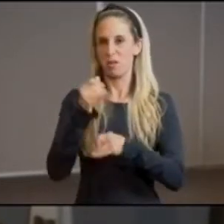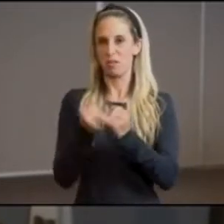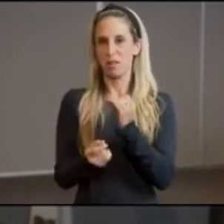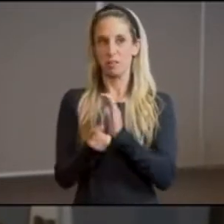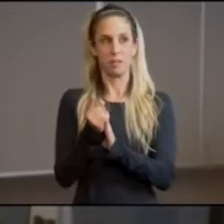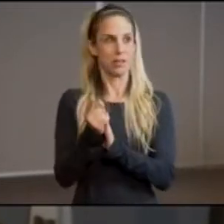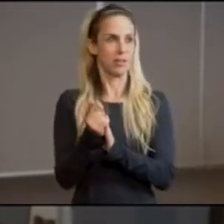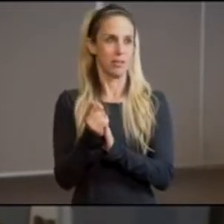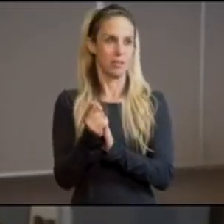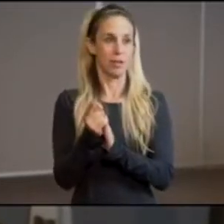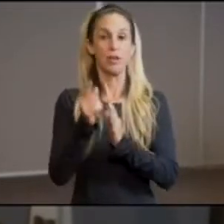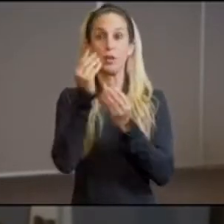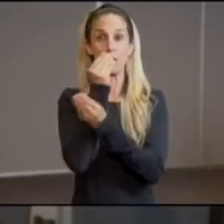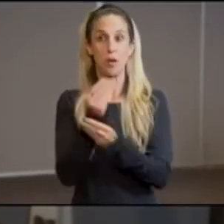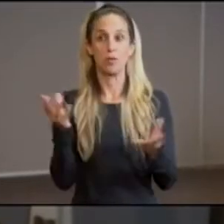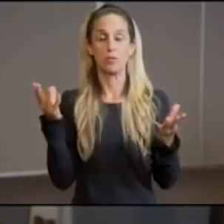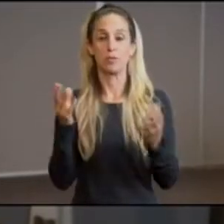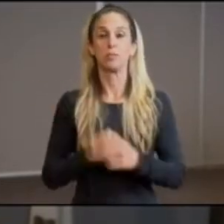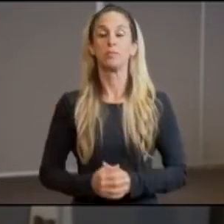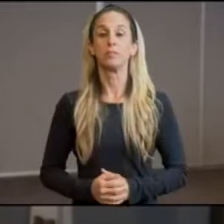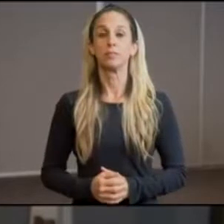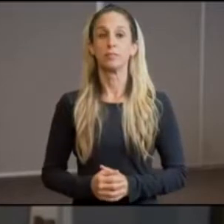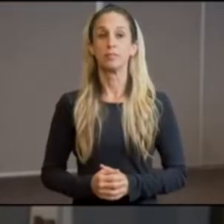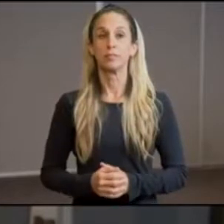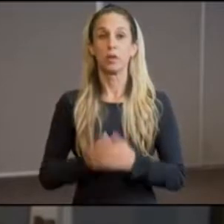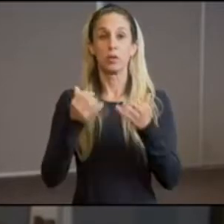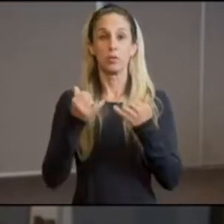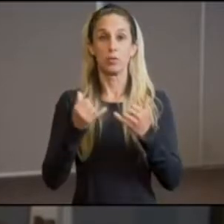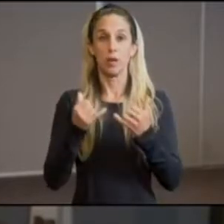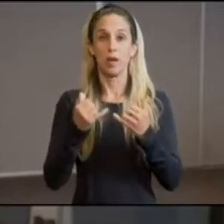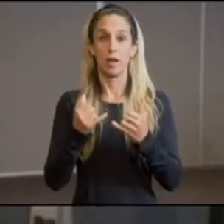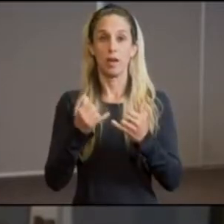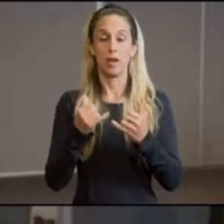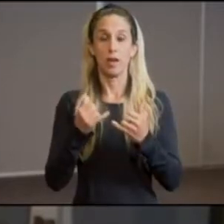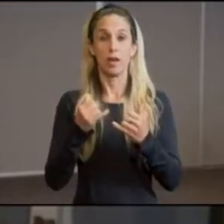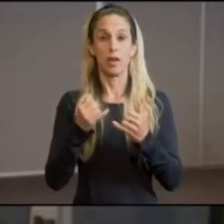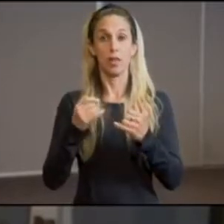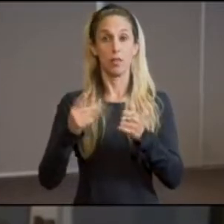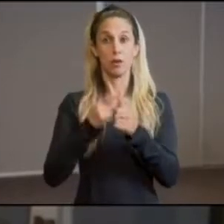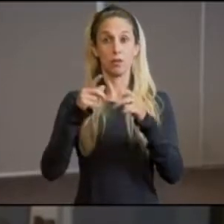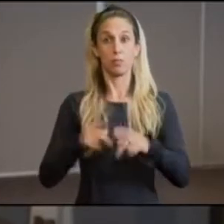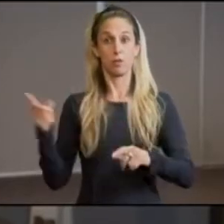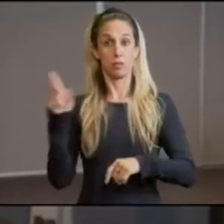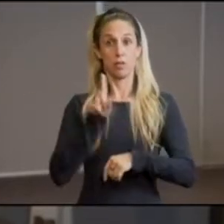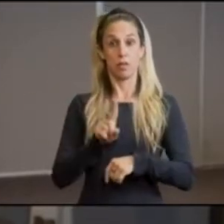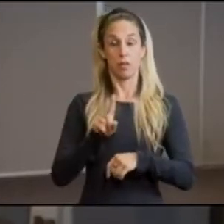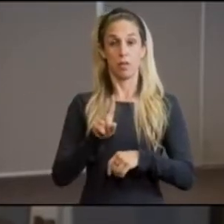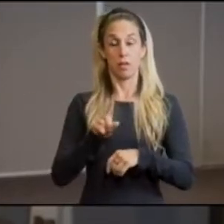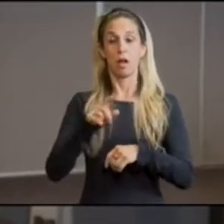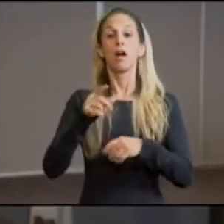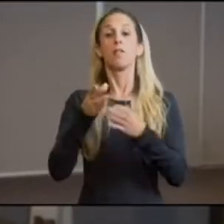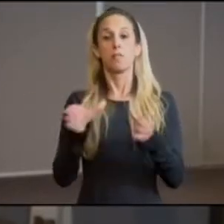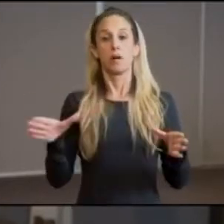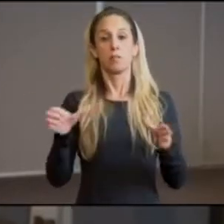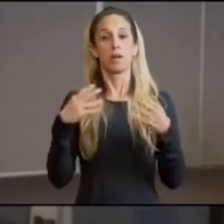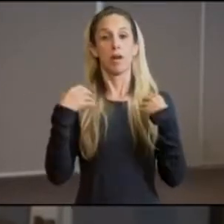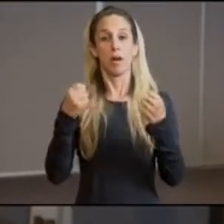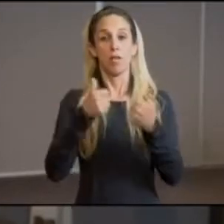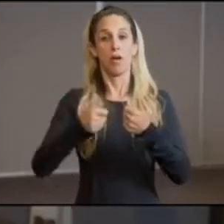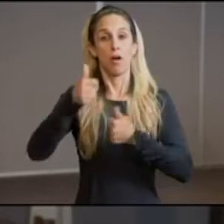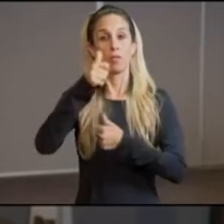last-minute notice. So we are going to be hearing today from first our public health officer, Dr. Sarah